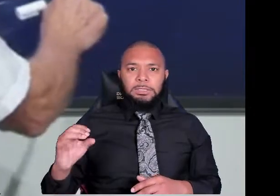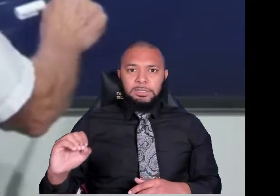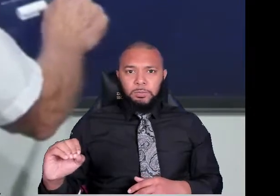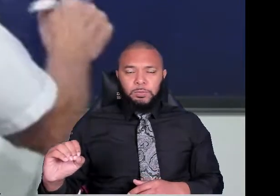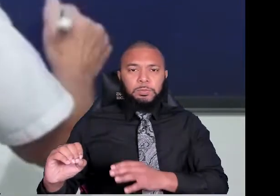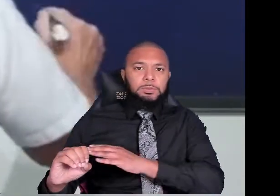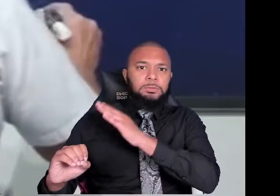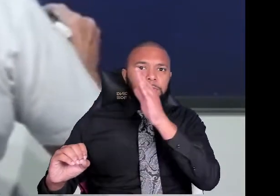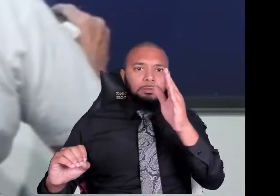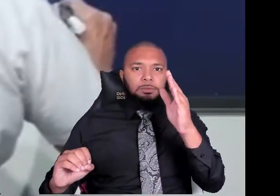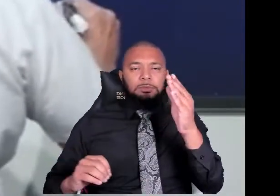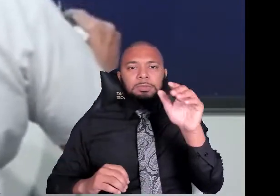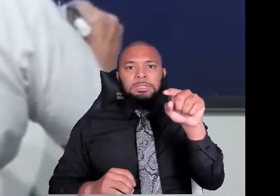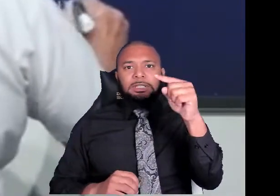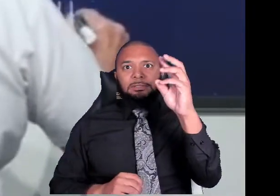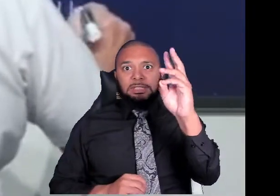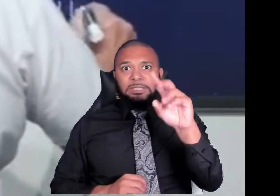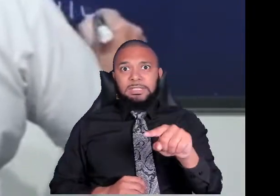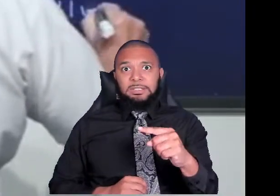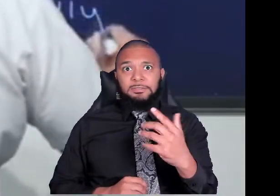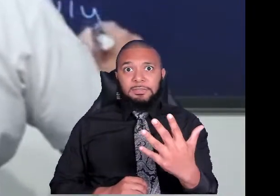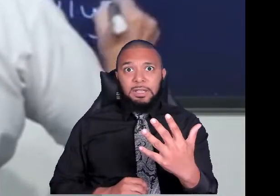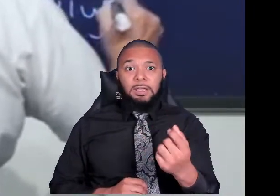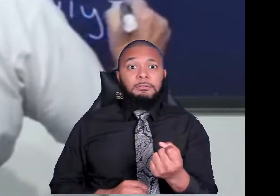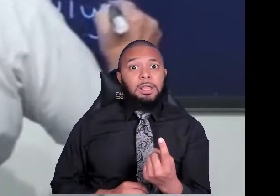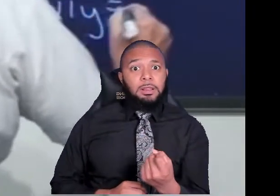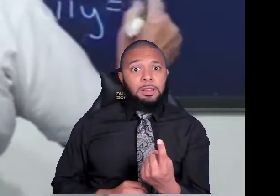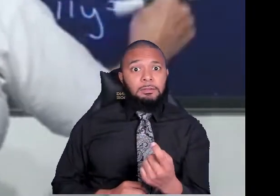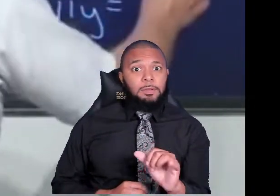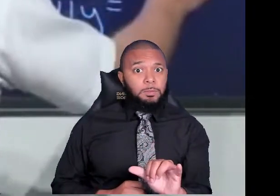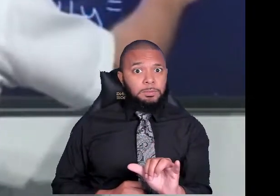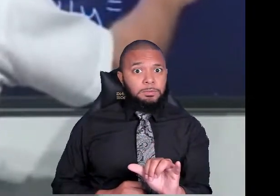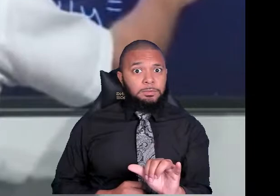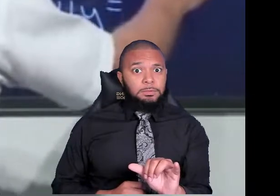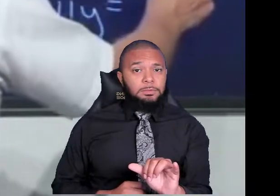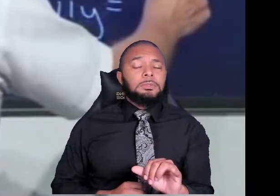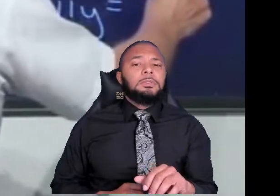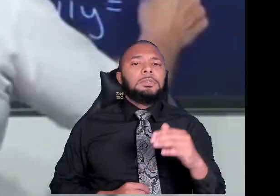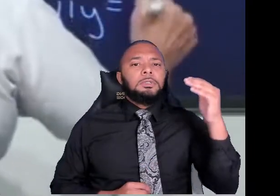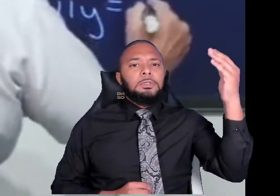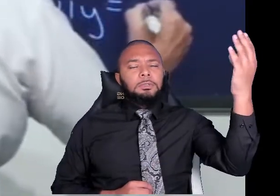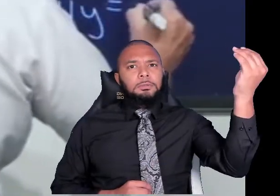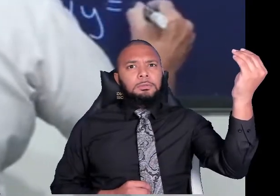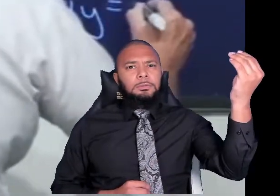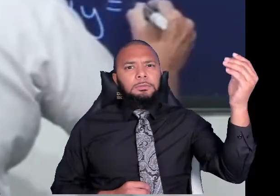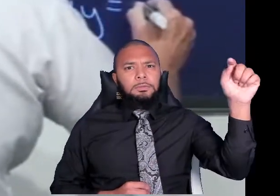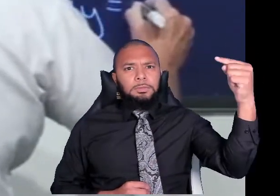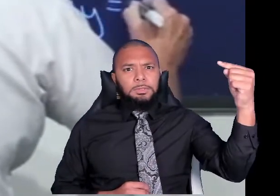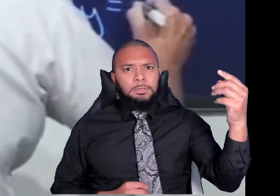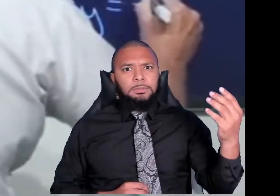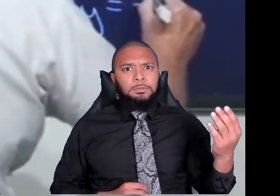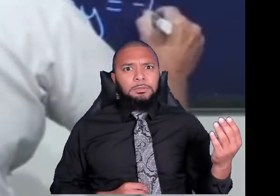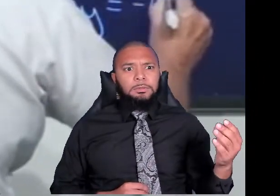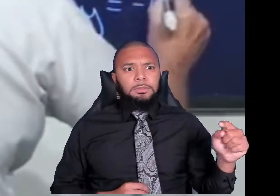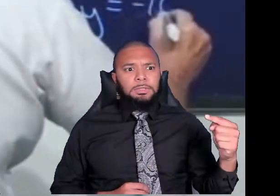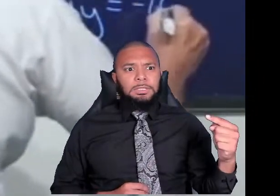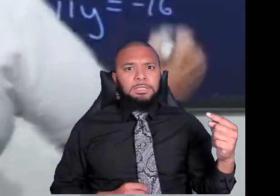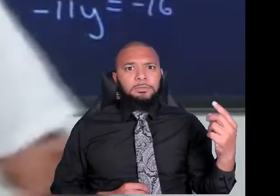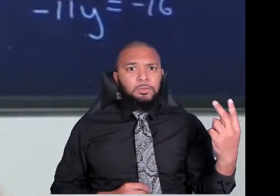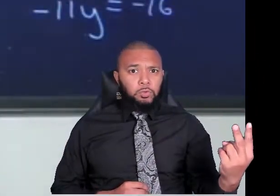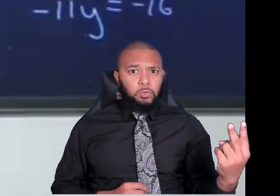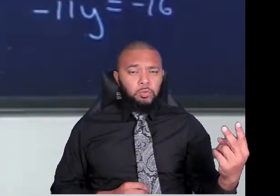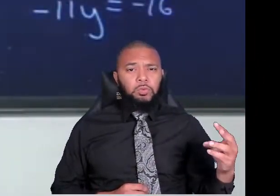Negative 6 and negative 5 is negative 11y. And negative 14 and negative 2 is negative